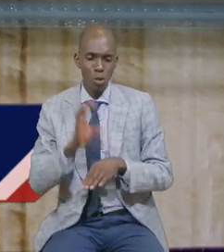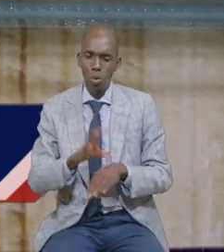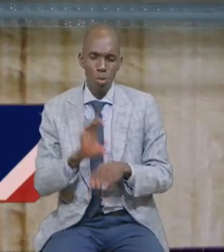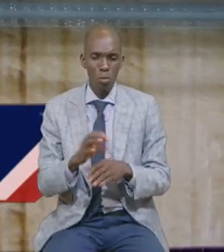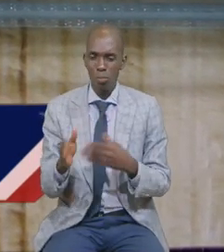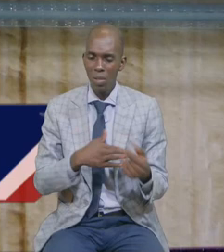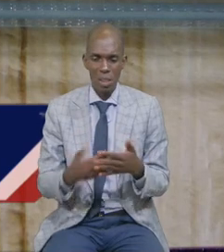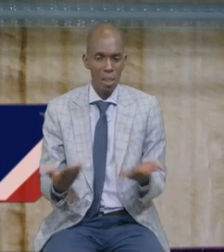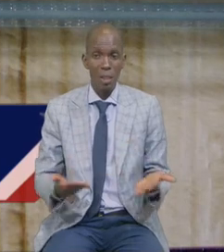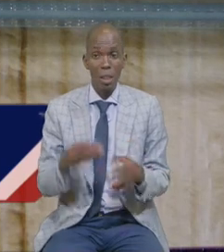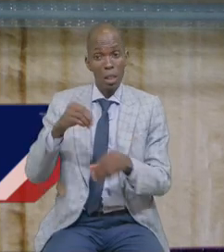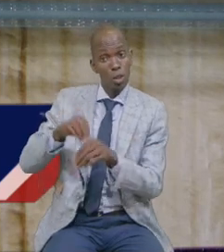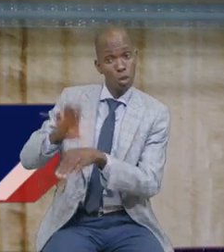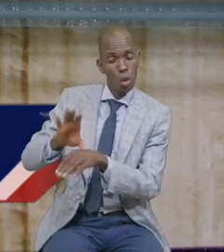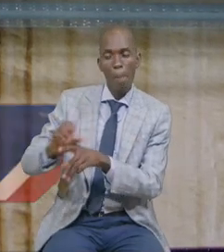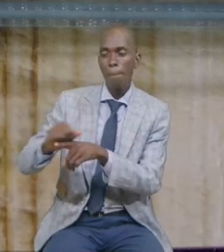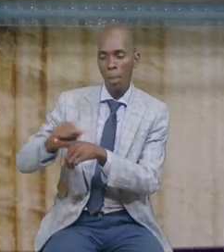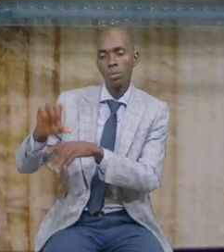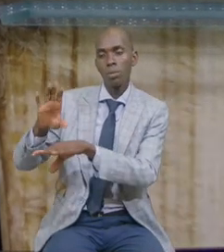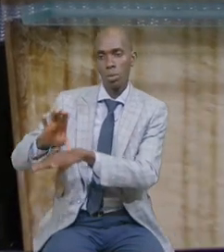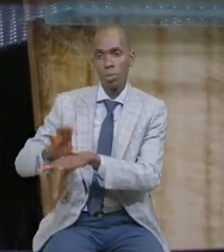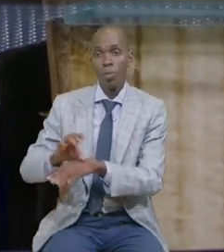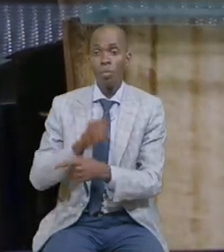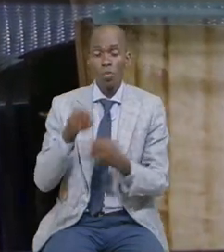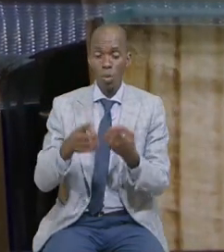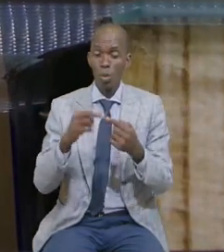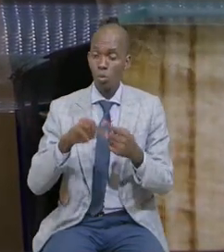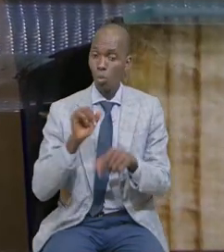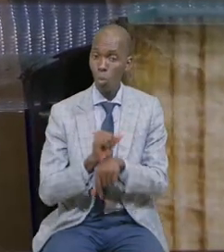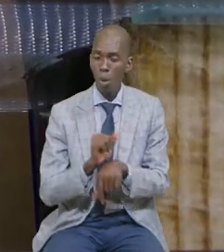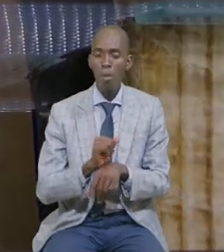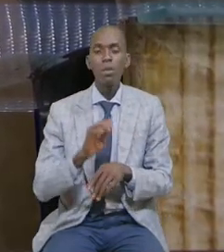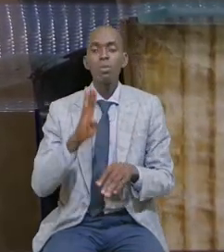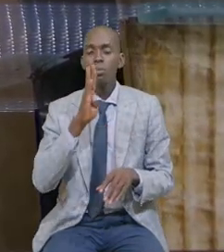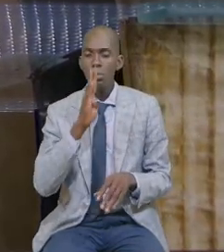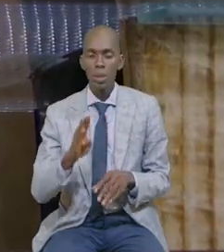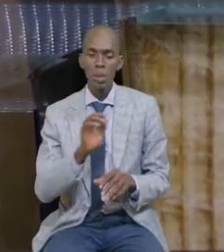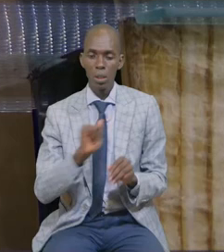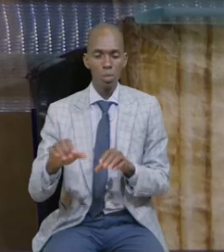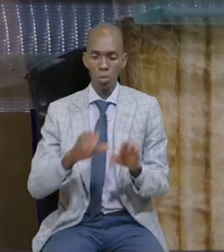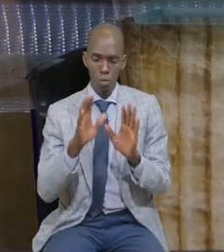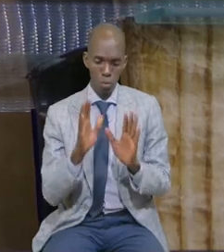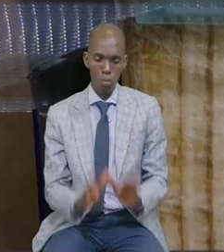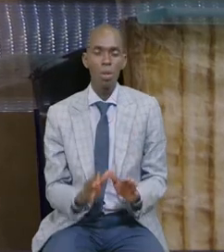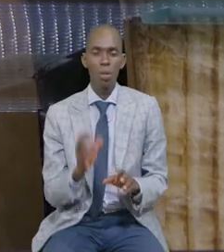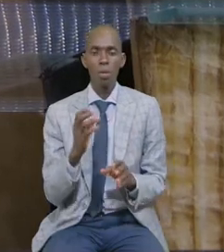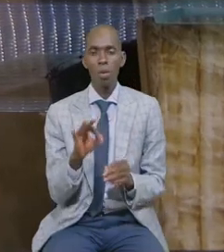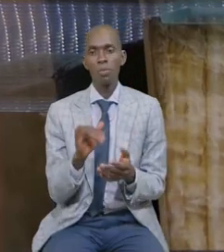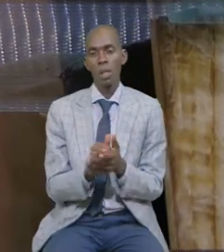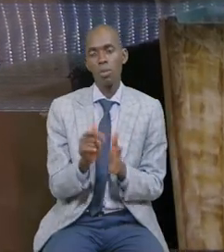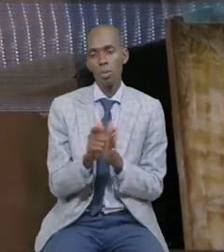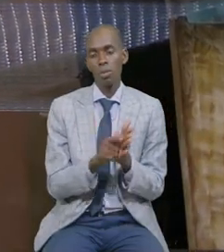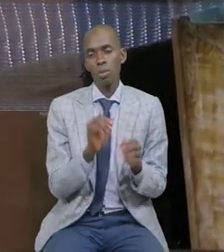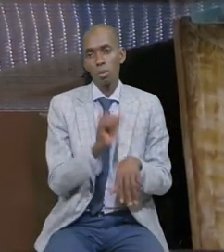church, practice church. When you go to the place of work, be a dual person. Your part in the